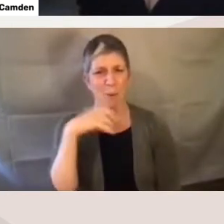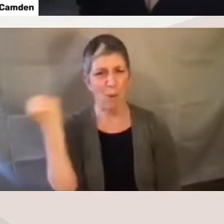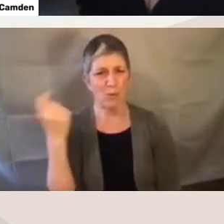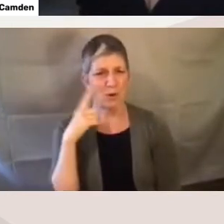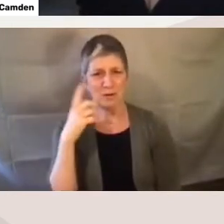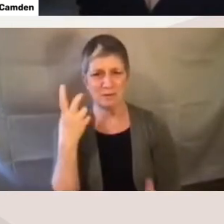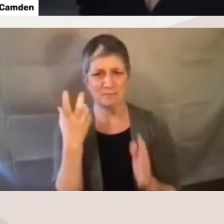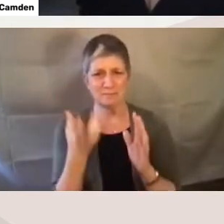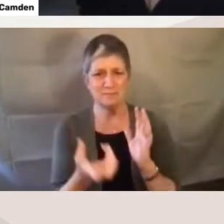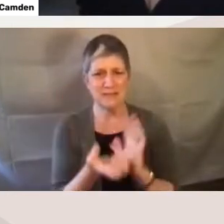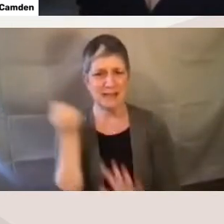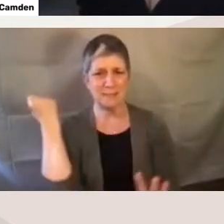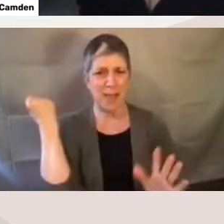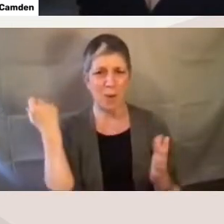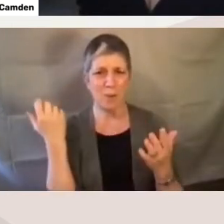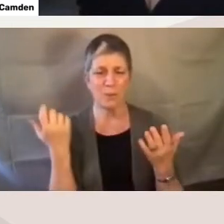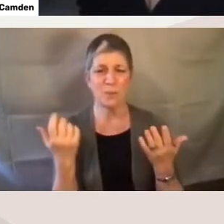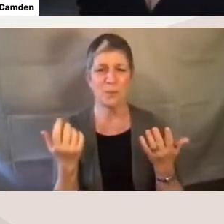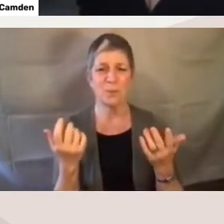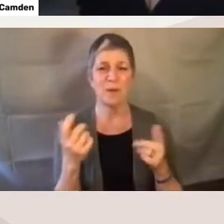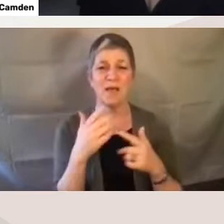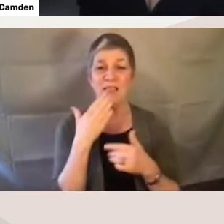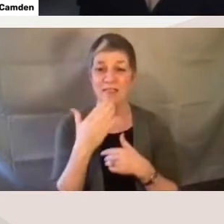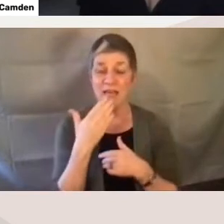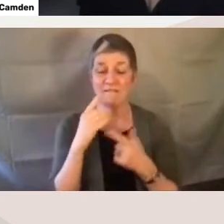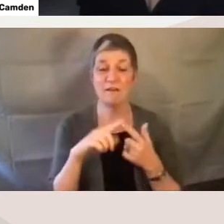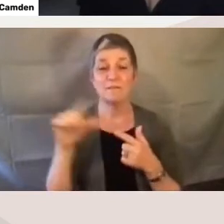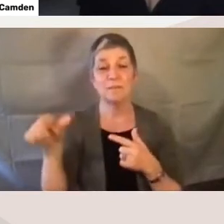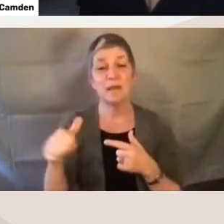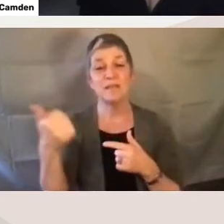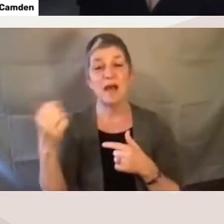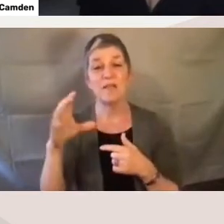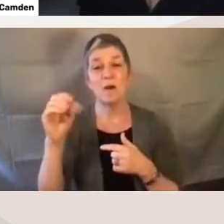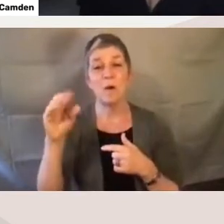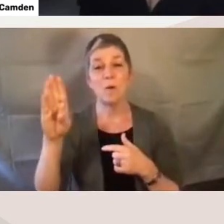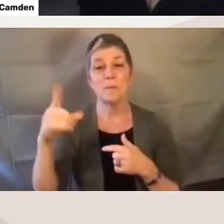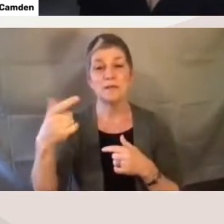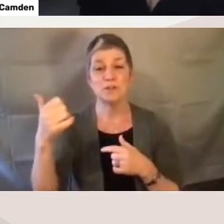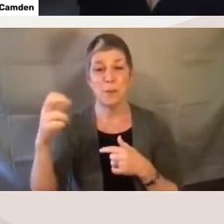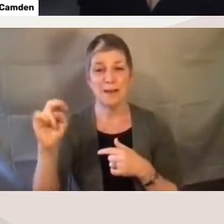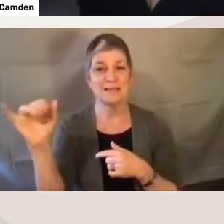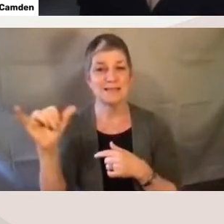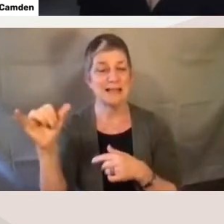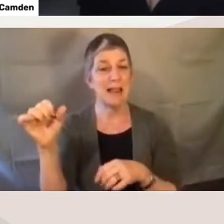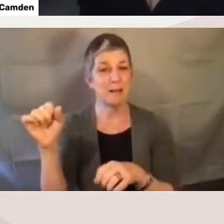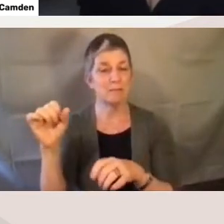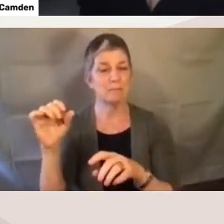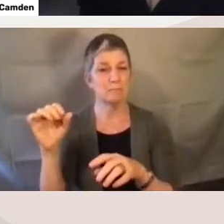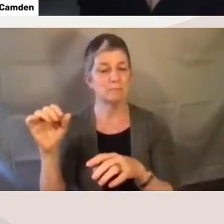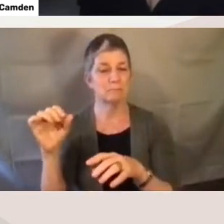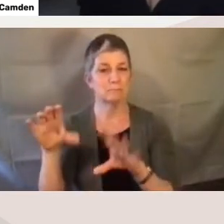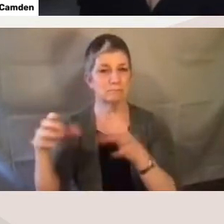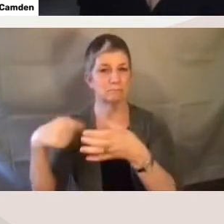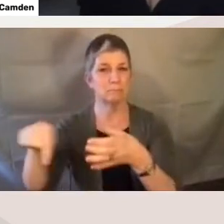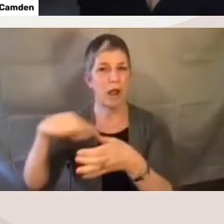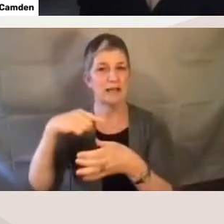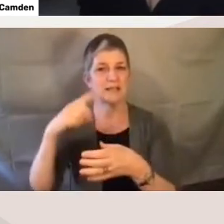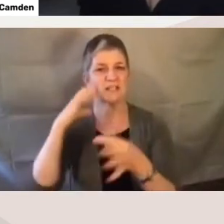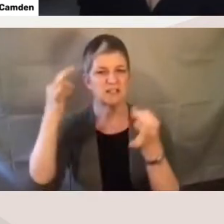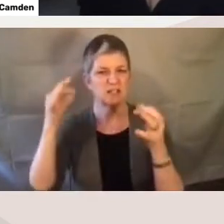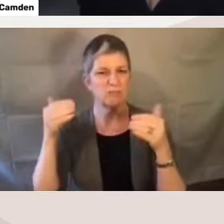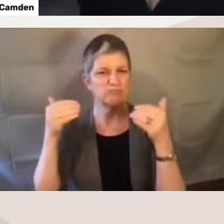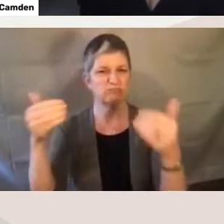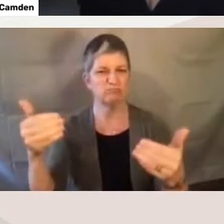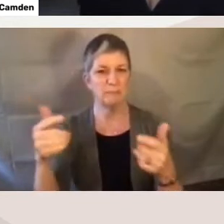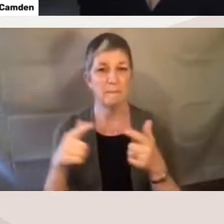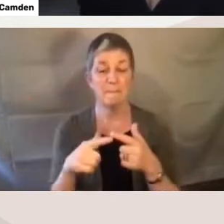just take them out. And then thankfully, the other OBGYN in the same practice decided, okay, yeah, let's just take them out. And thankfully,